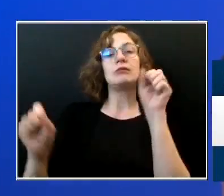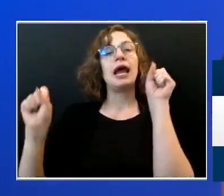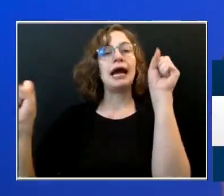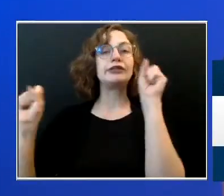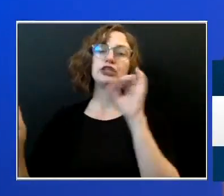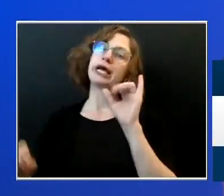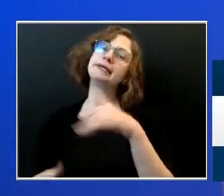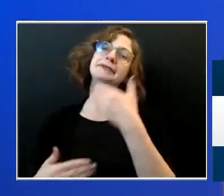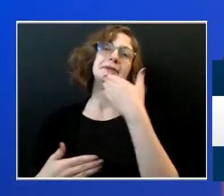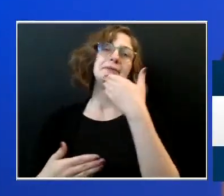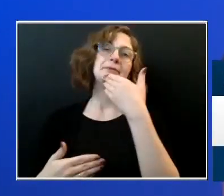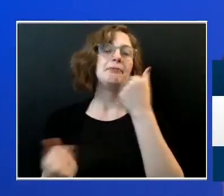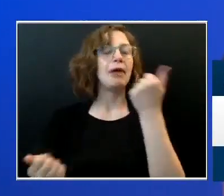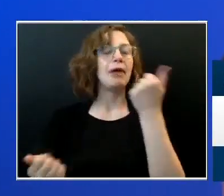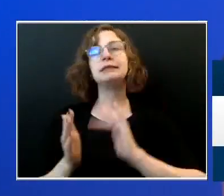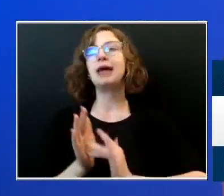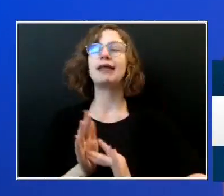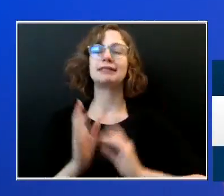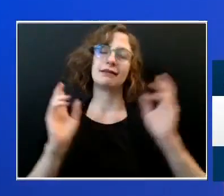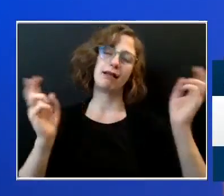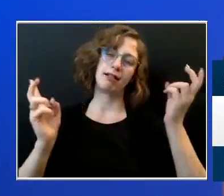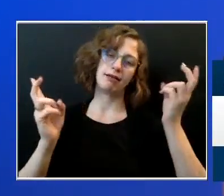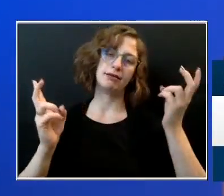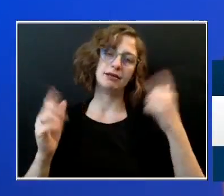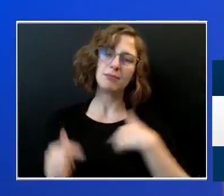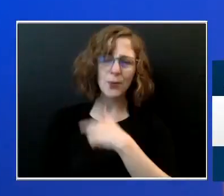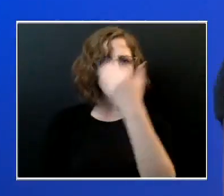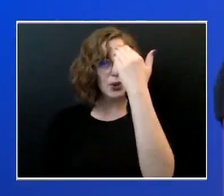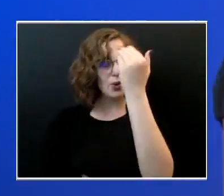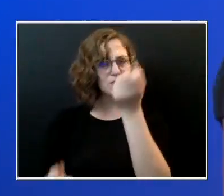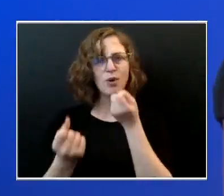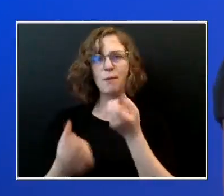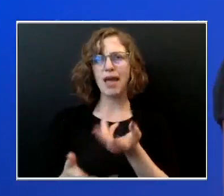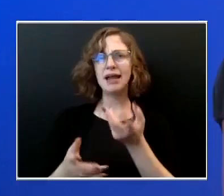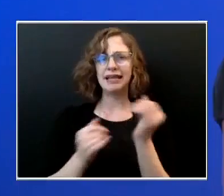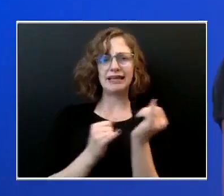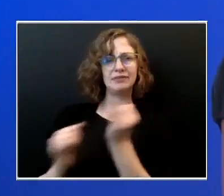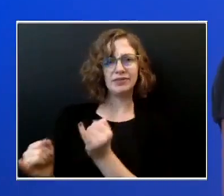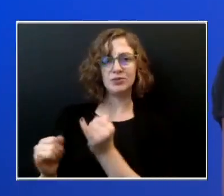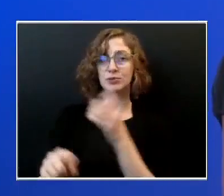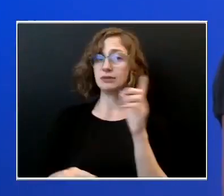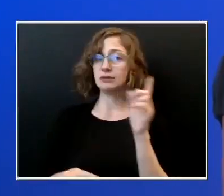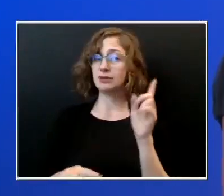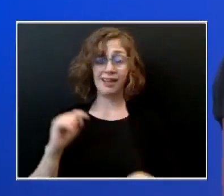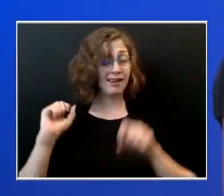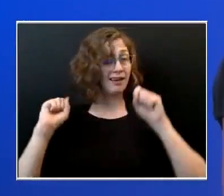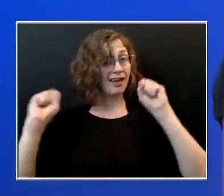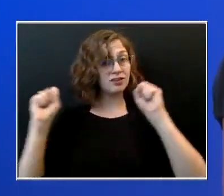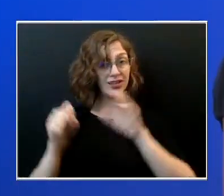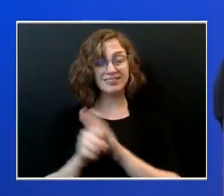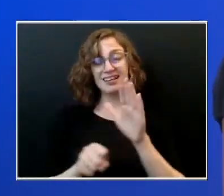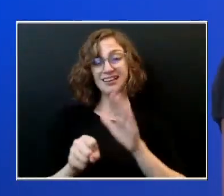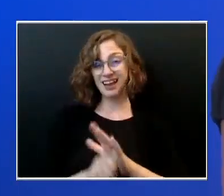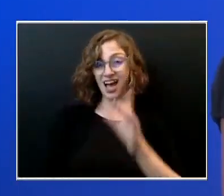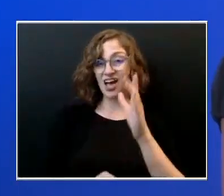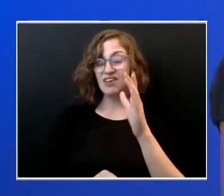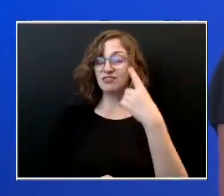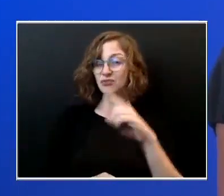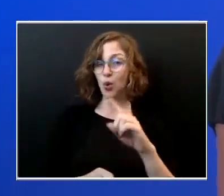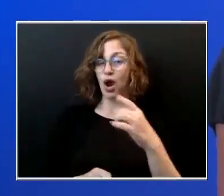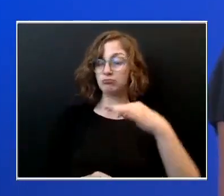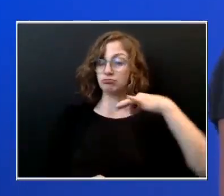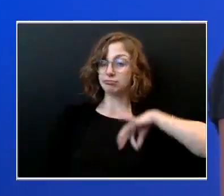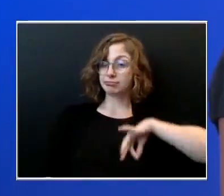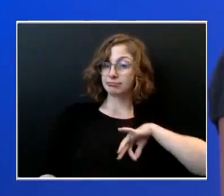But we know that there are so many patient populations or individuals that cannot exercise enough to get the benefits, say maybe due